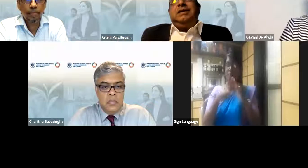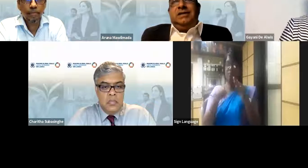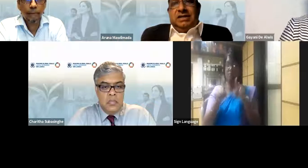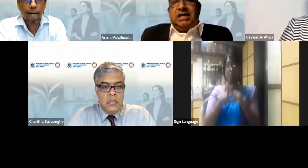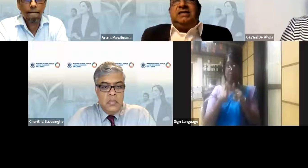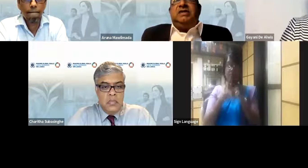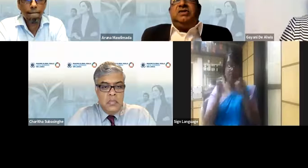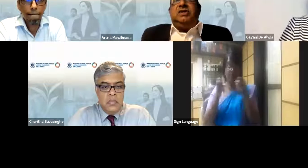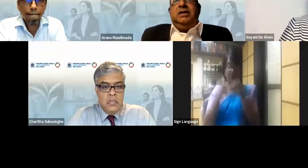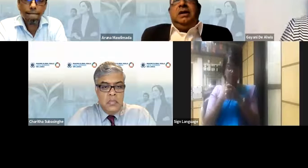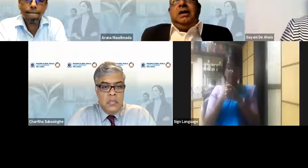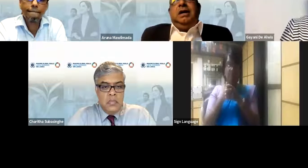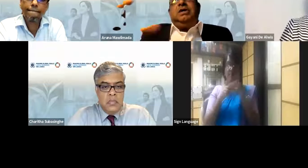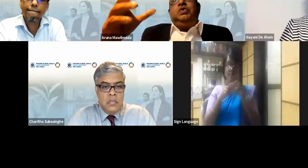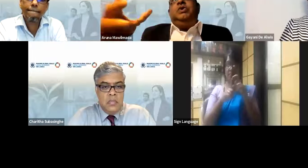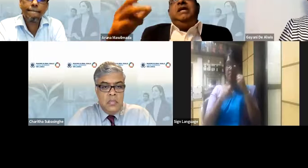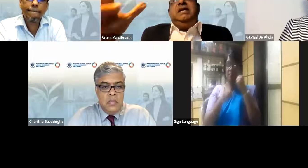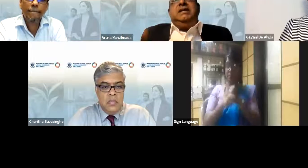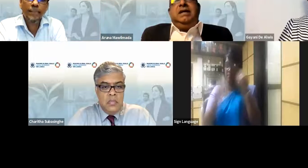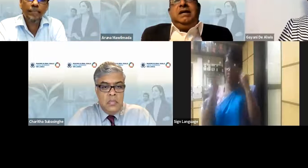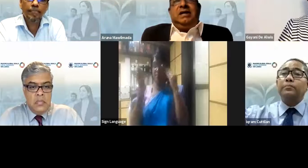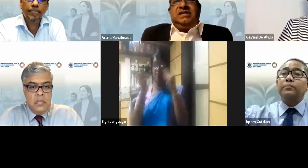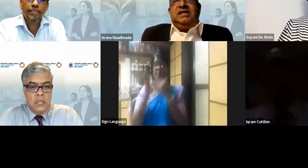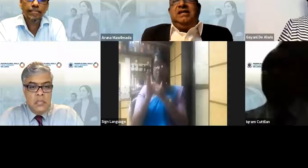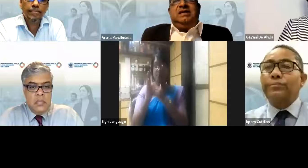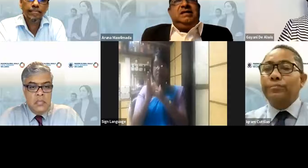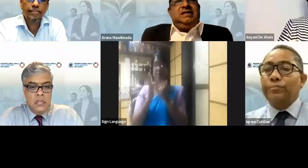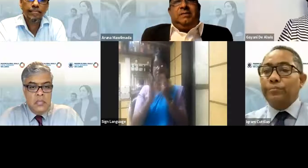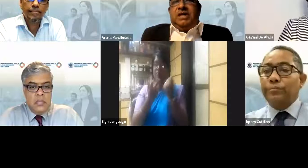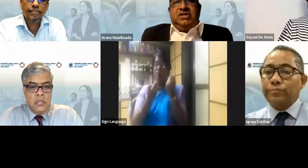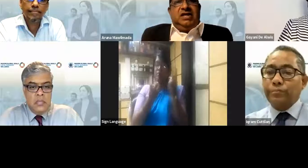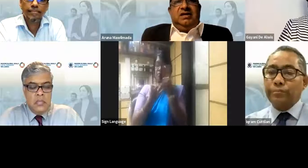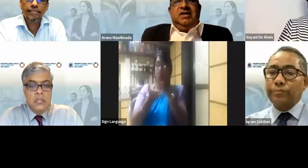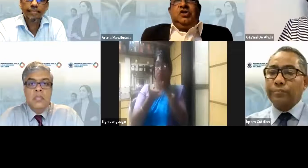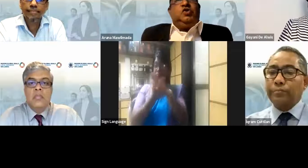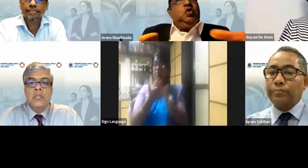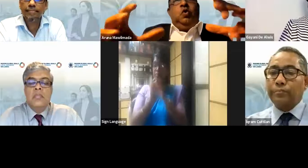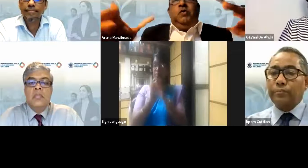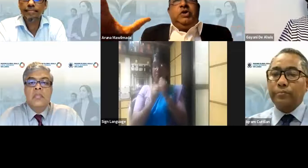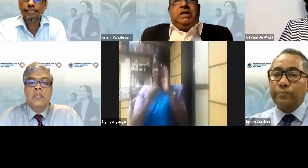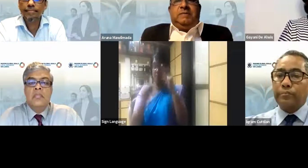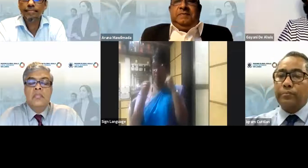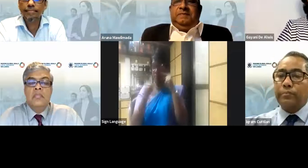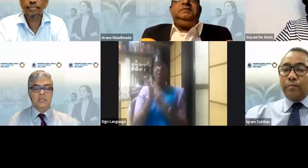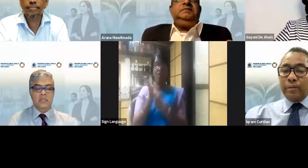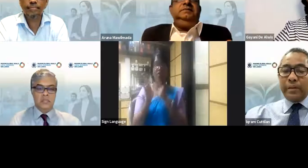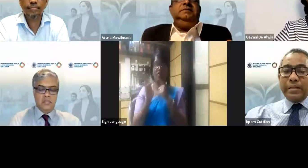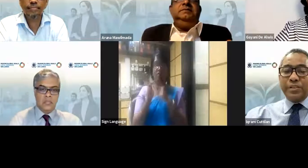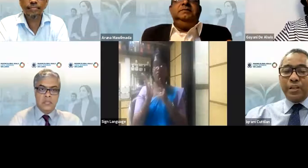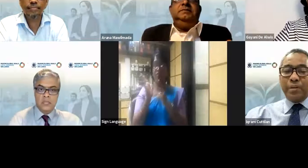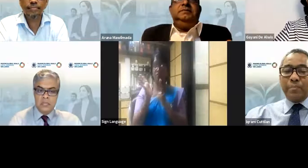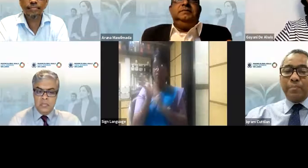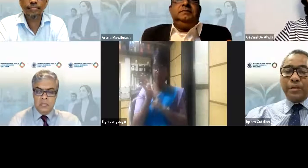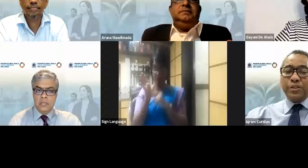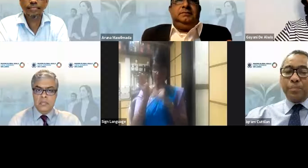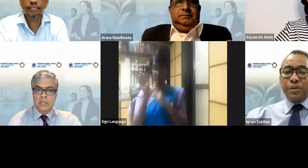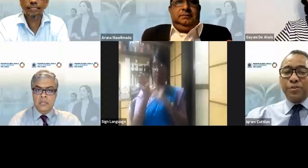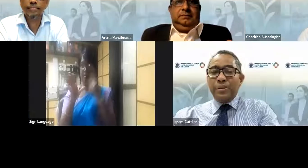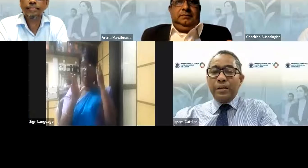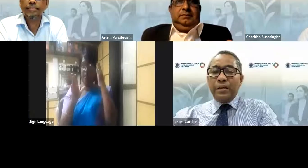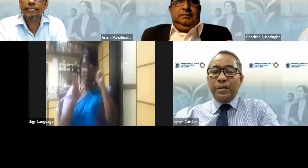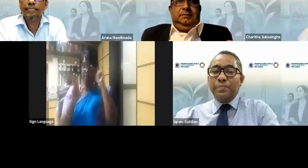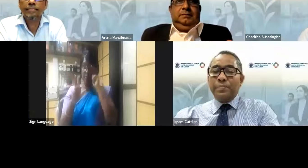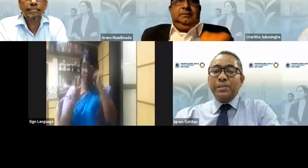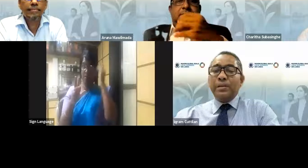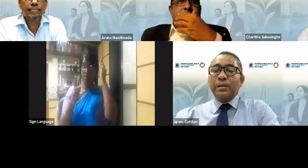and digitization to create a resilient supply chain. So over to Ikram. Ladies and gentlemen, my topic